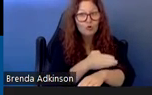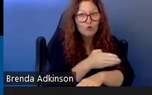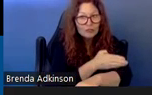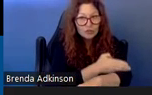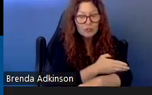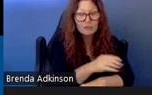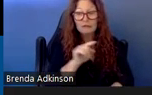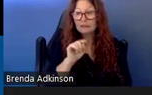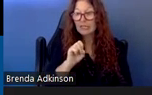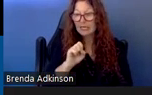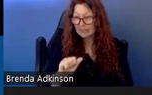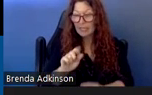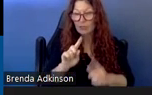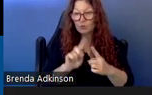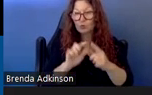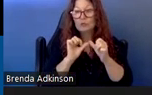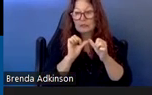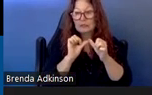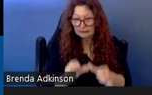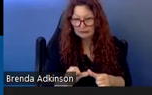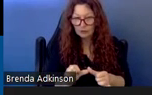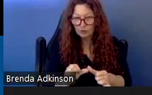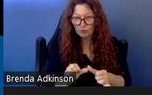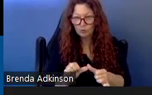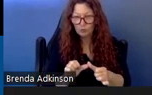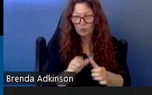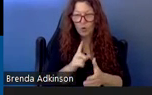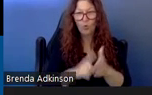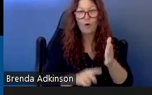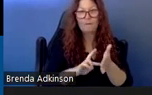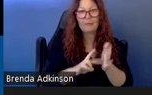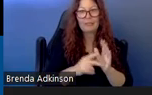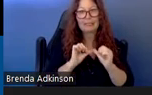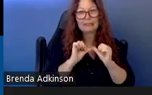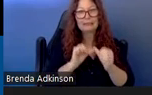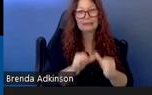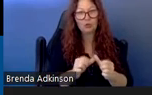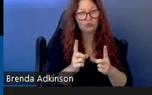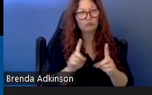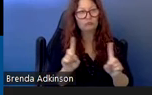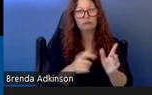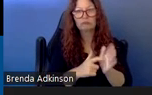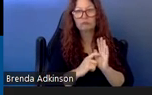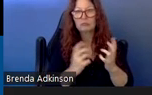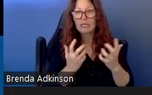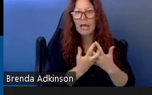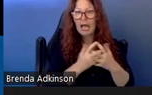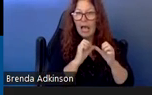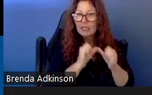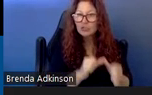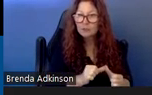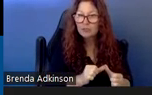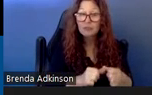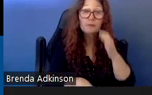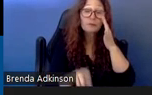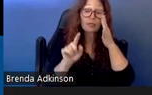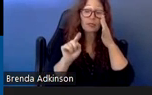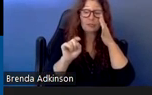to continue, what that continued eligibility looks like. TSA relies